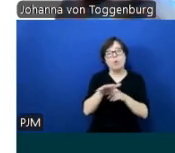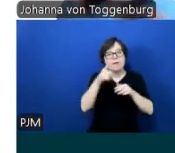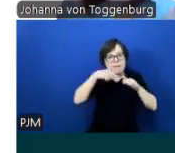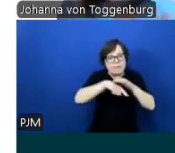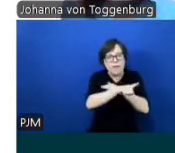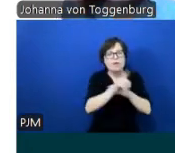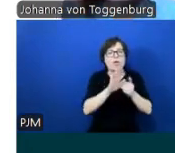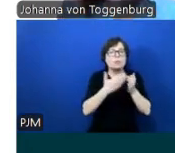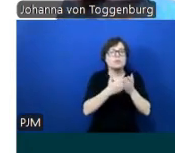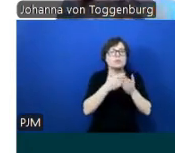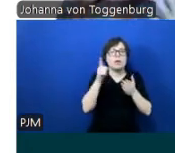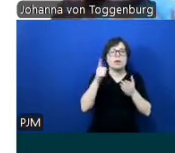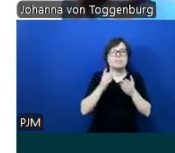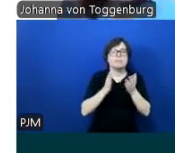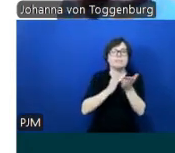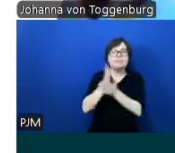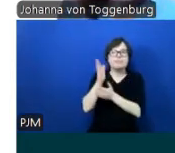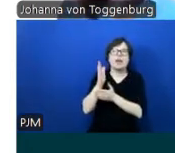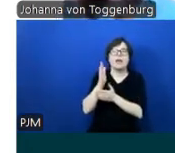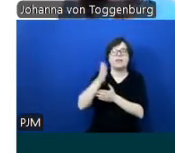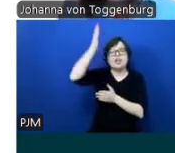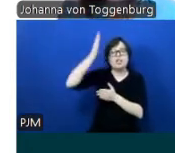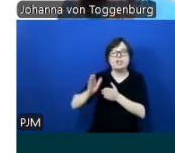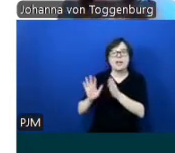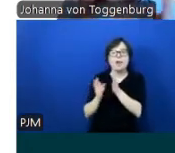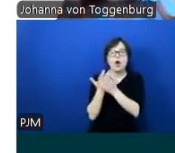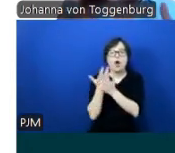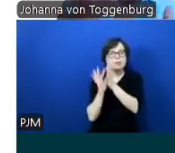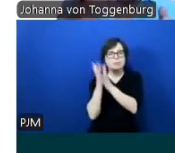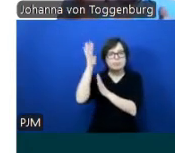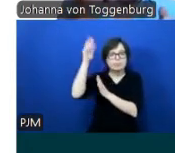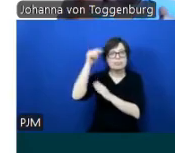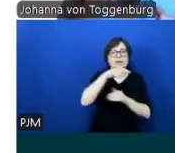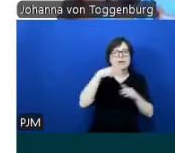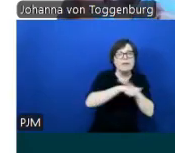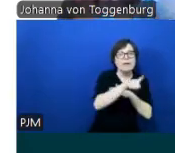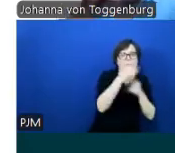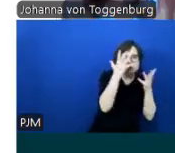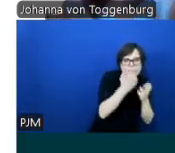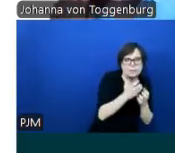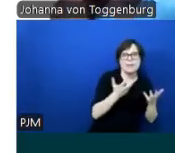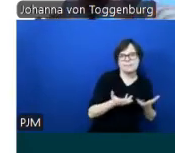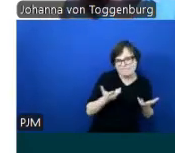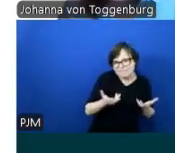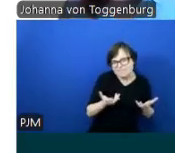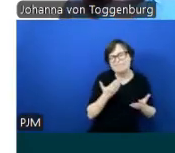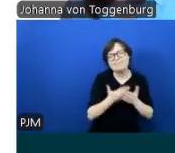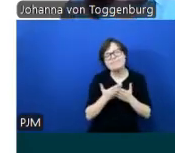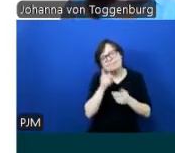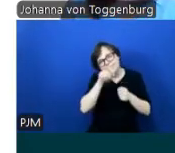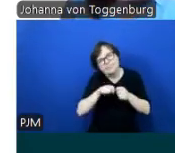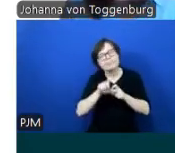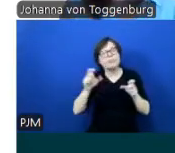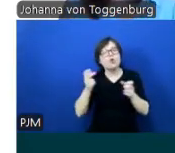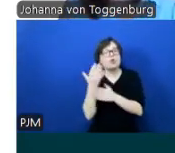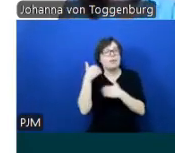check the structural conditions, maintenance and irrigation is required. With private buildings, it's not